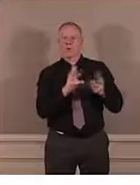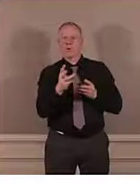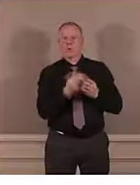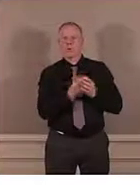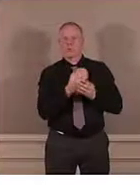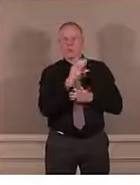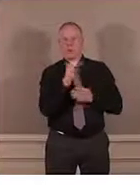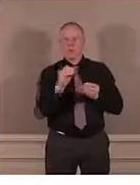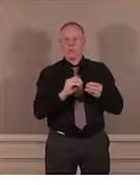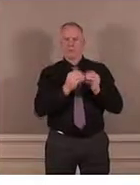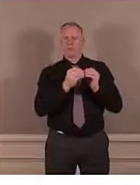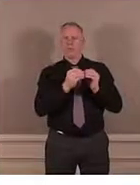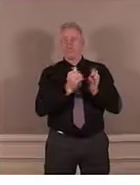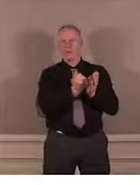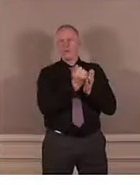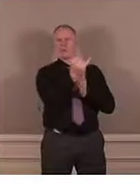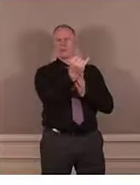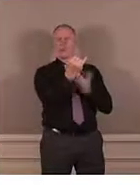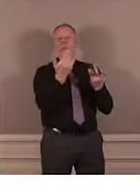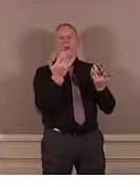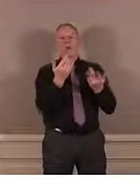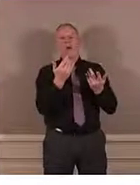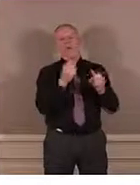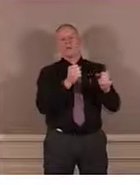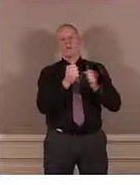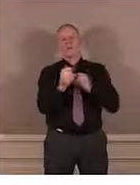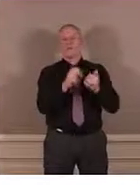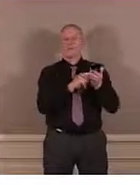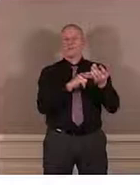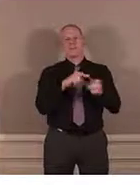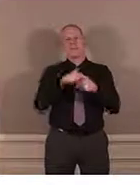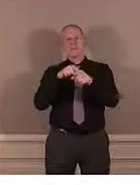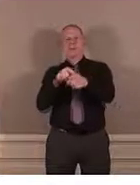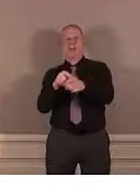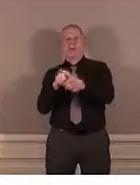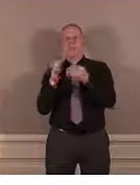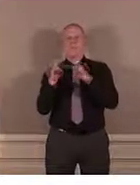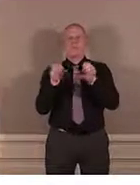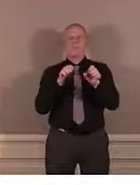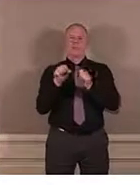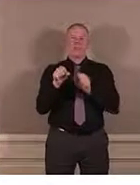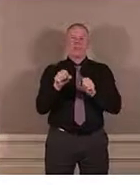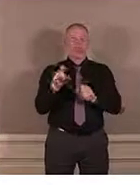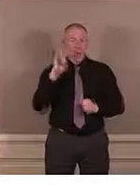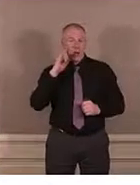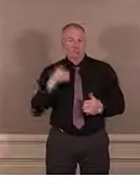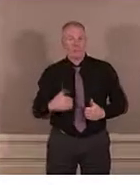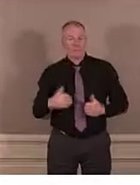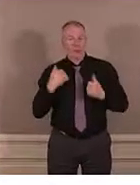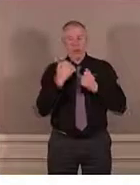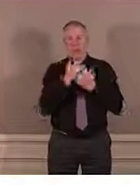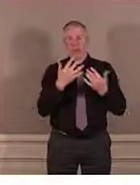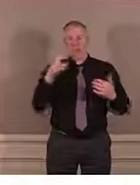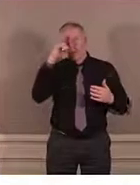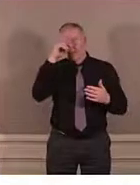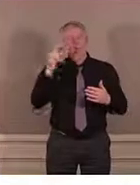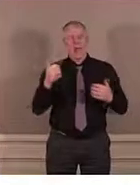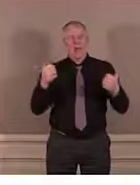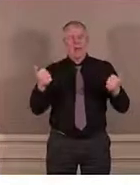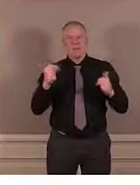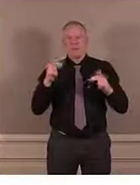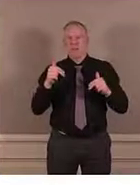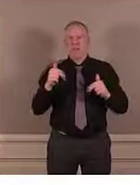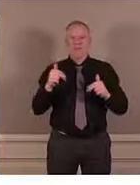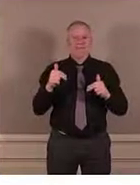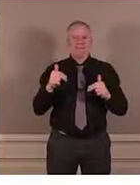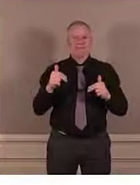of service users being dependents of public services. We heard this morning lots of examples of anything that kind of